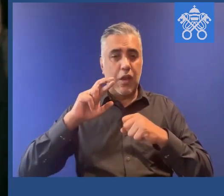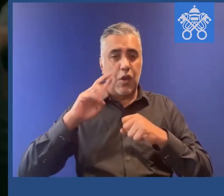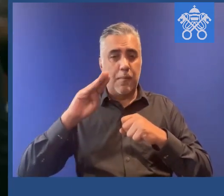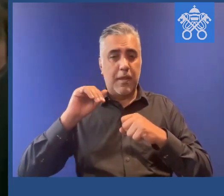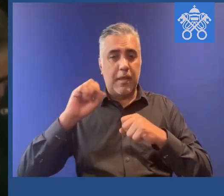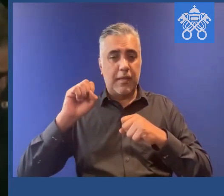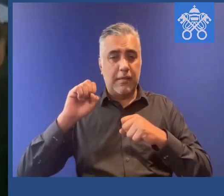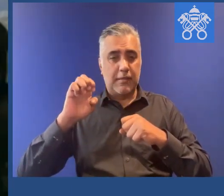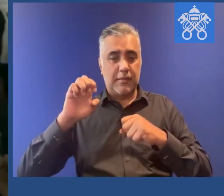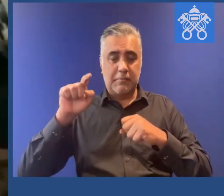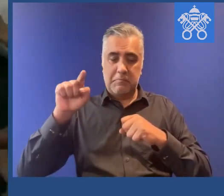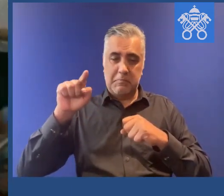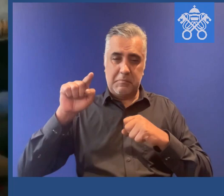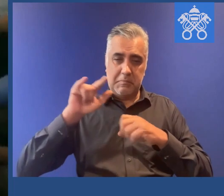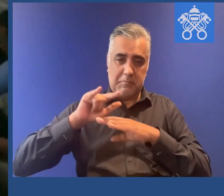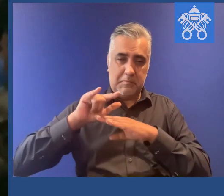Awali.